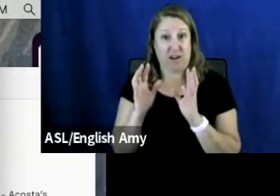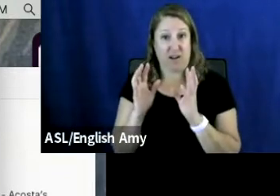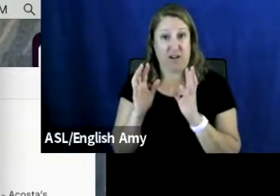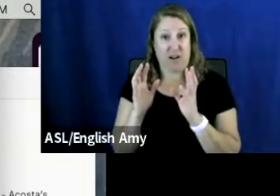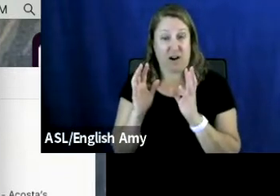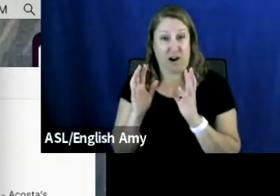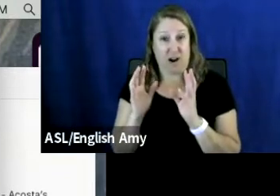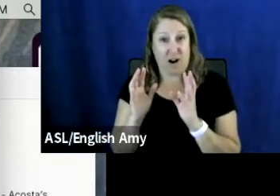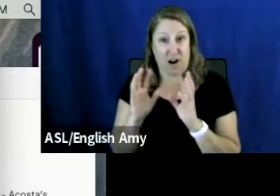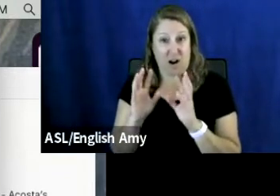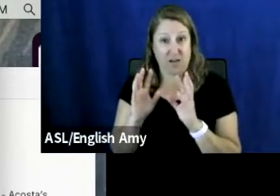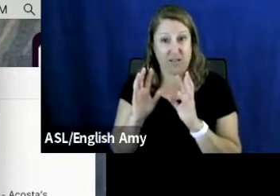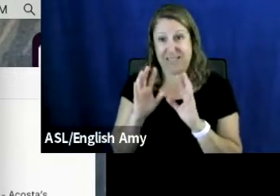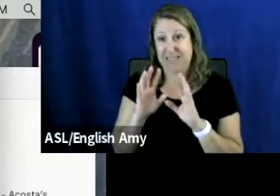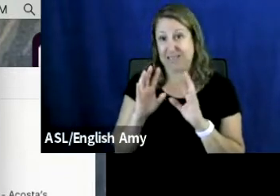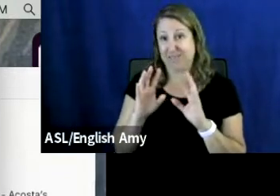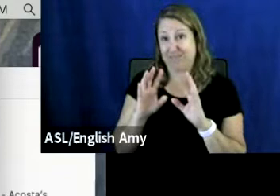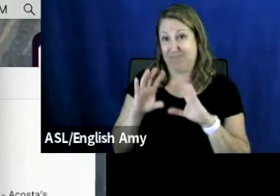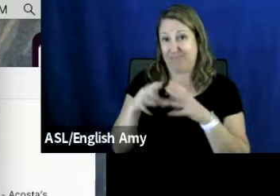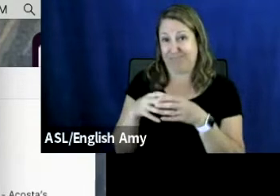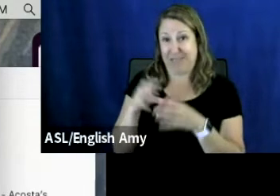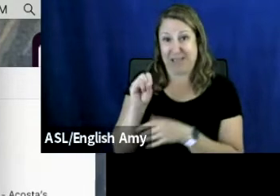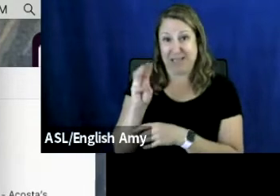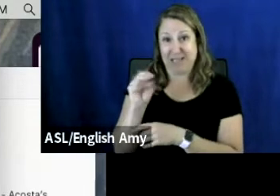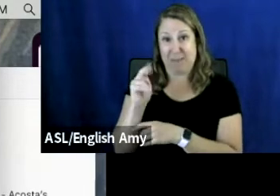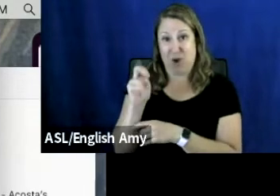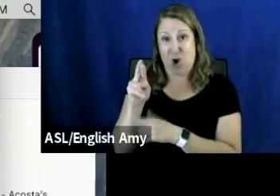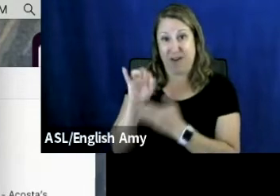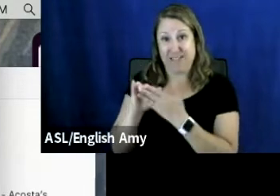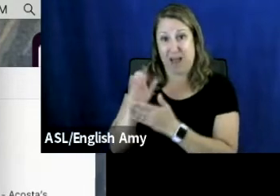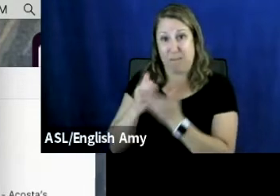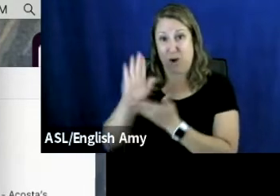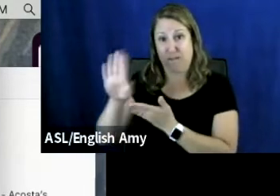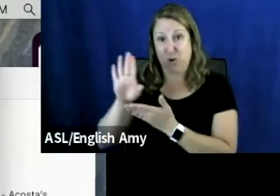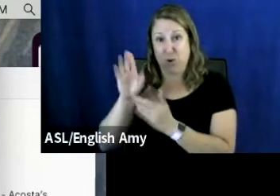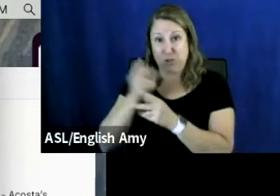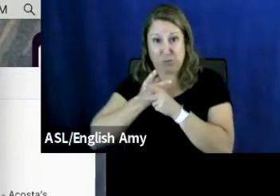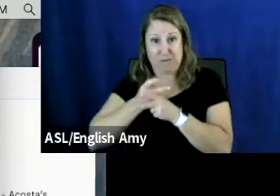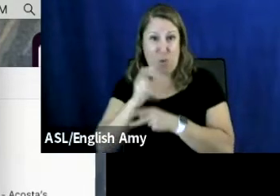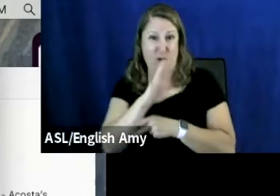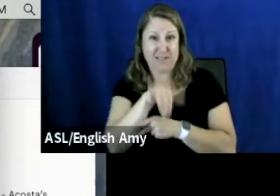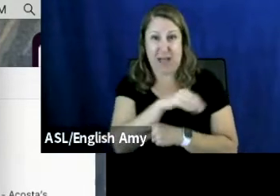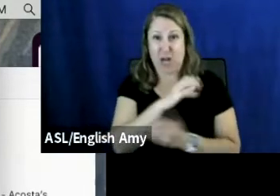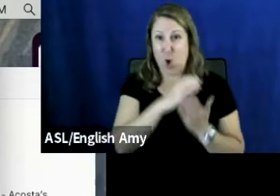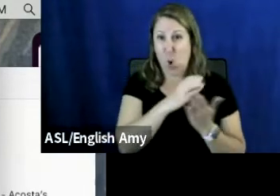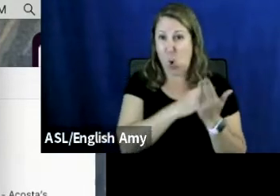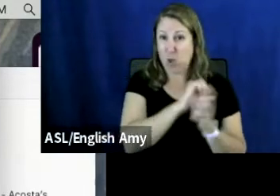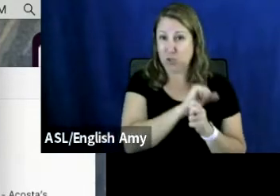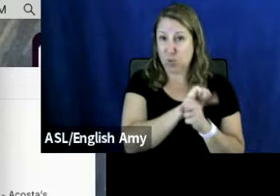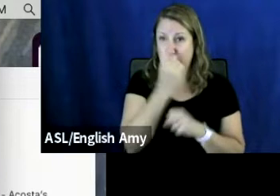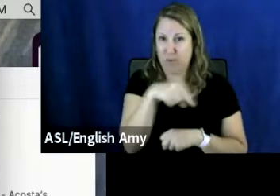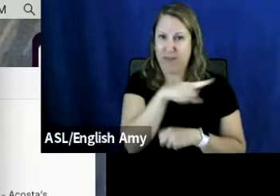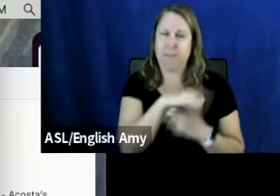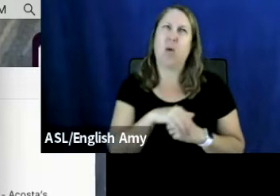supervision or is it part of their coursework? Well, that's an interesting question. It's a